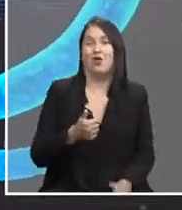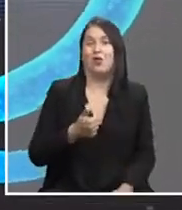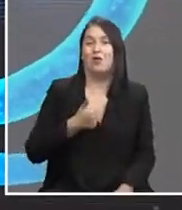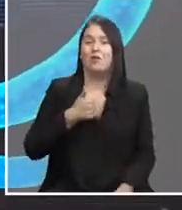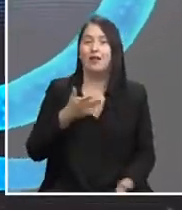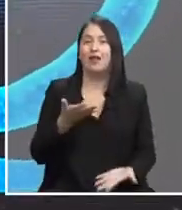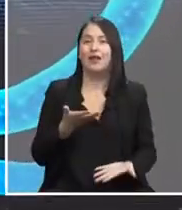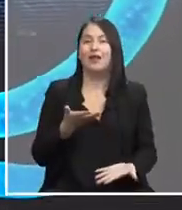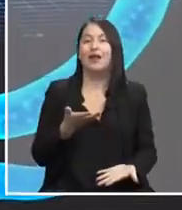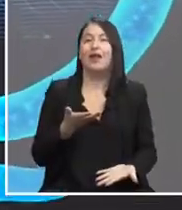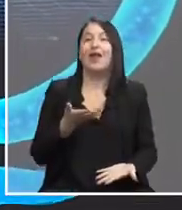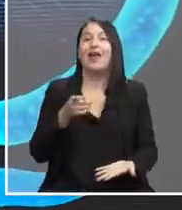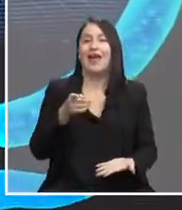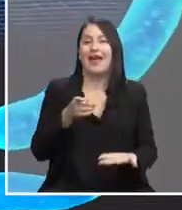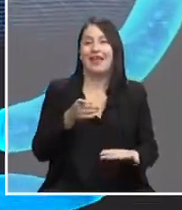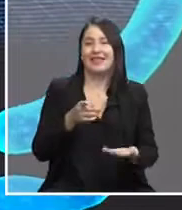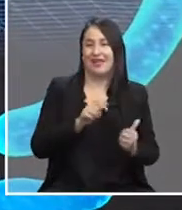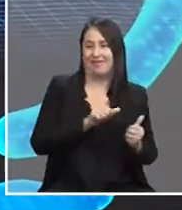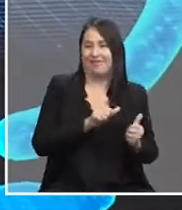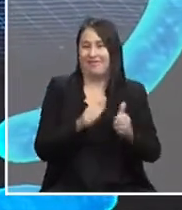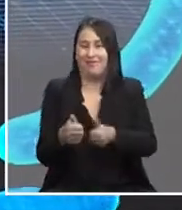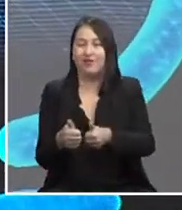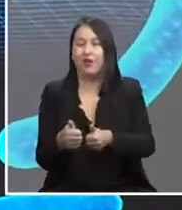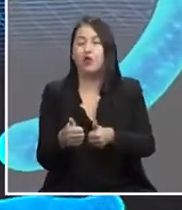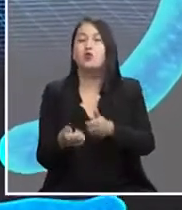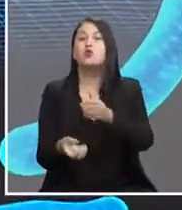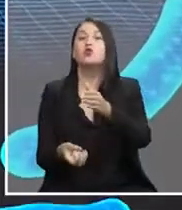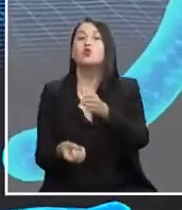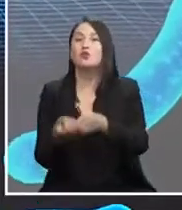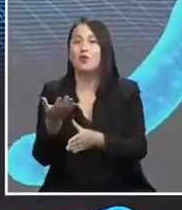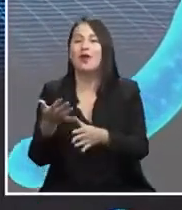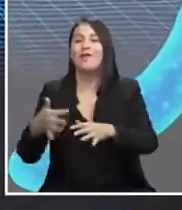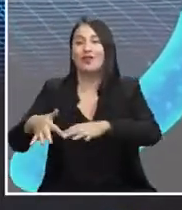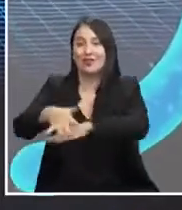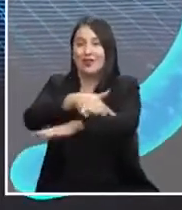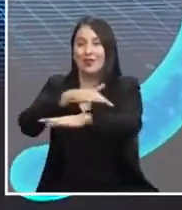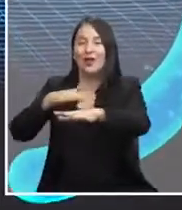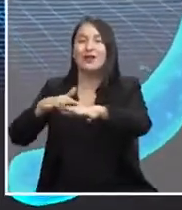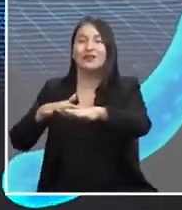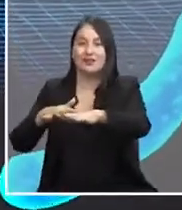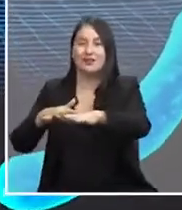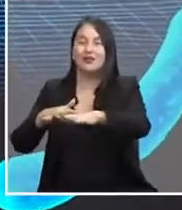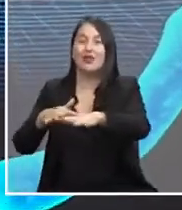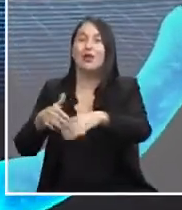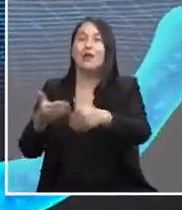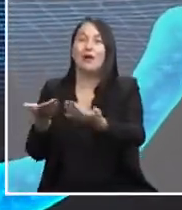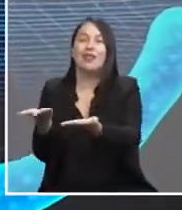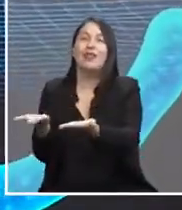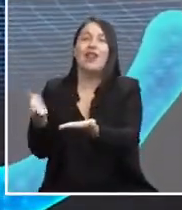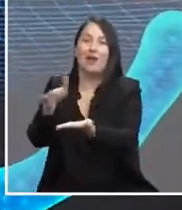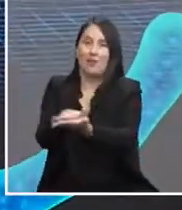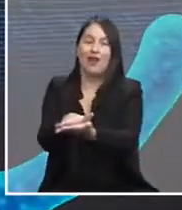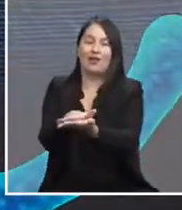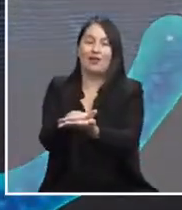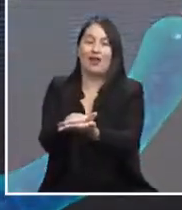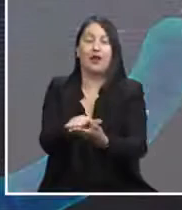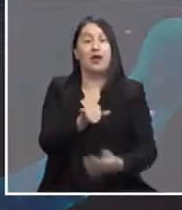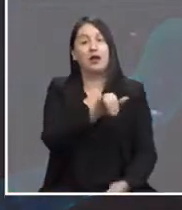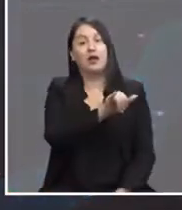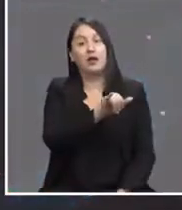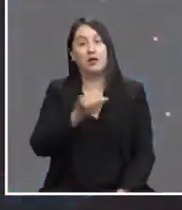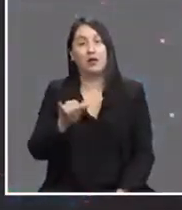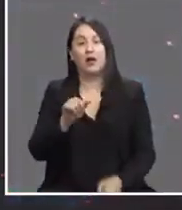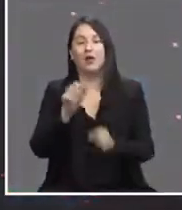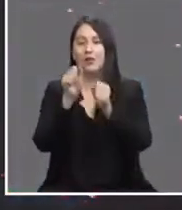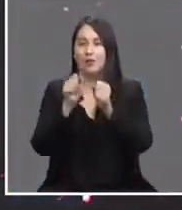the threshold of this. And then we can say that now conflictuality, and this is